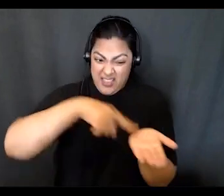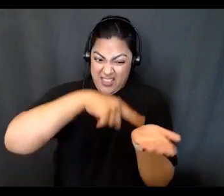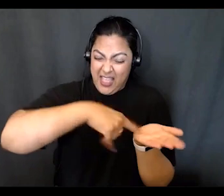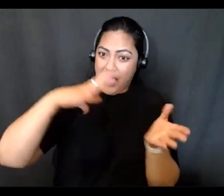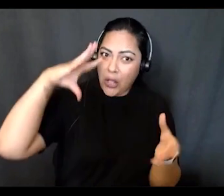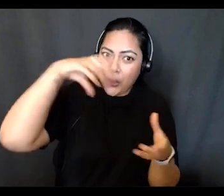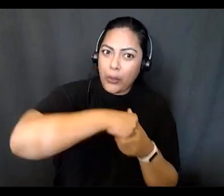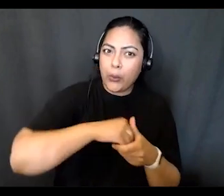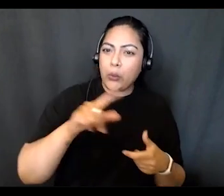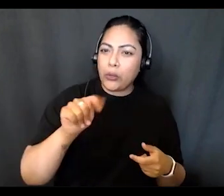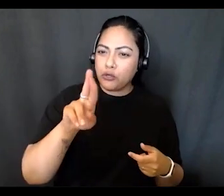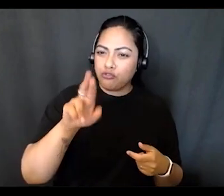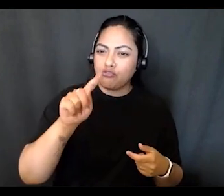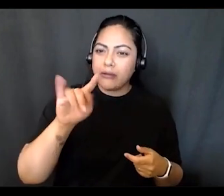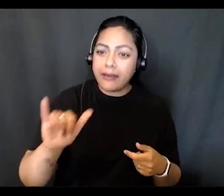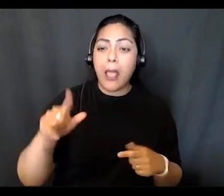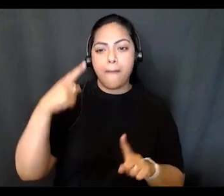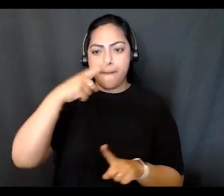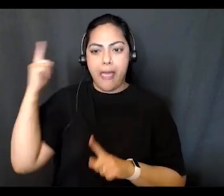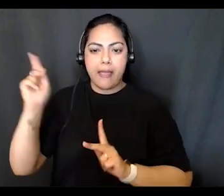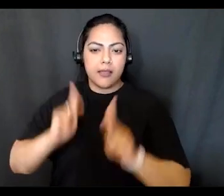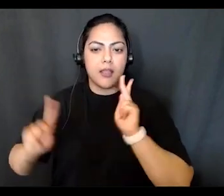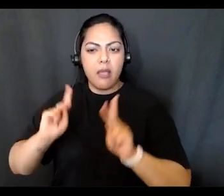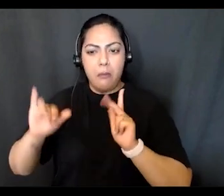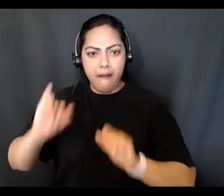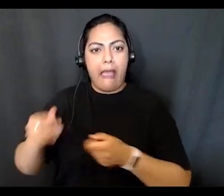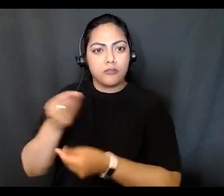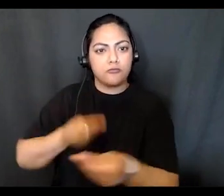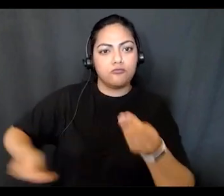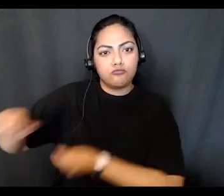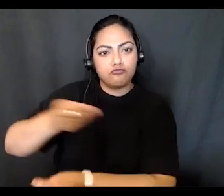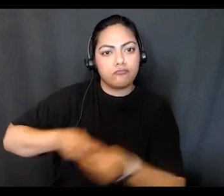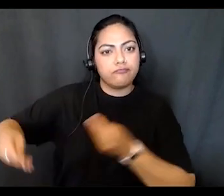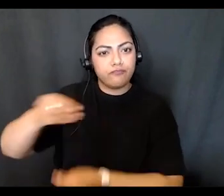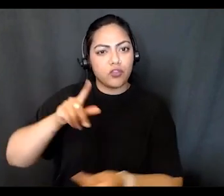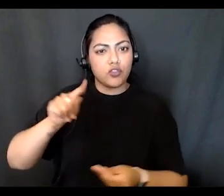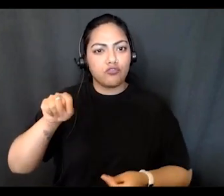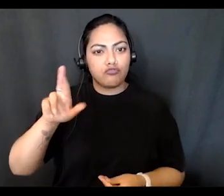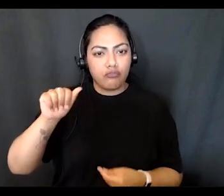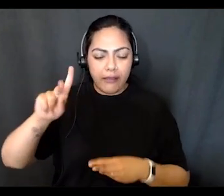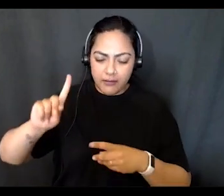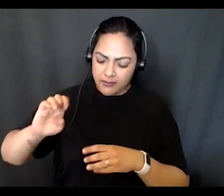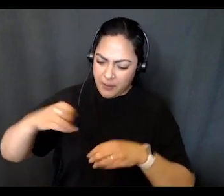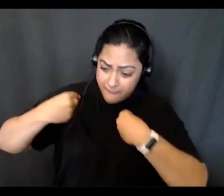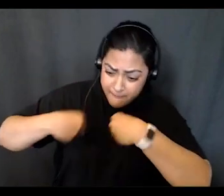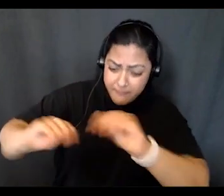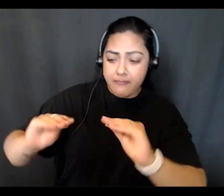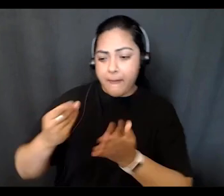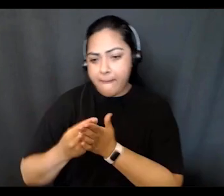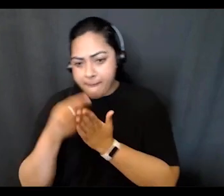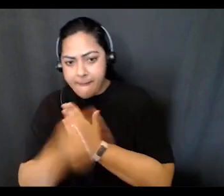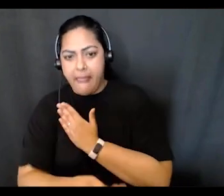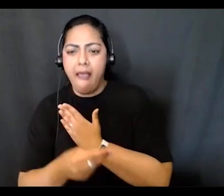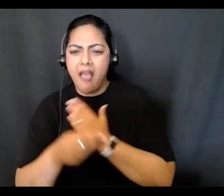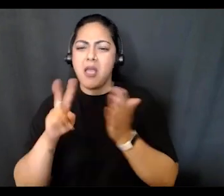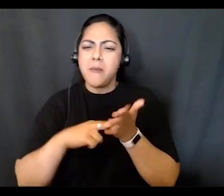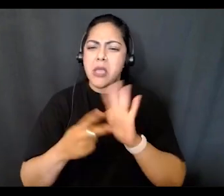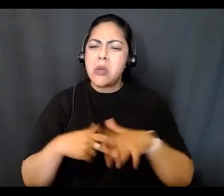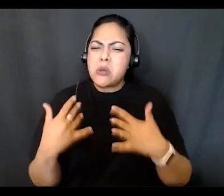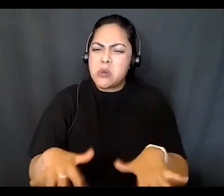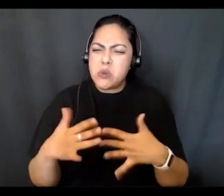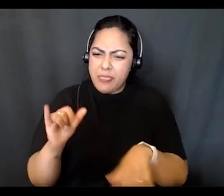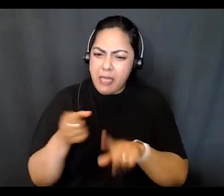part of our difficult knowledge, but it also has informed our continuing active